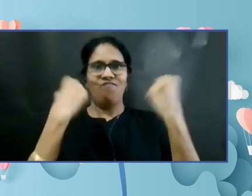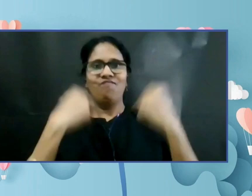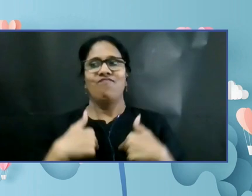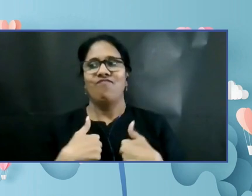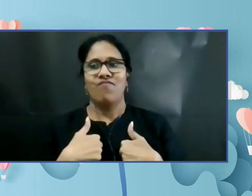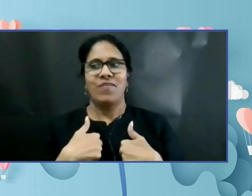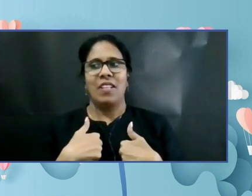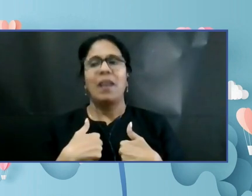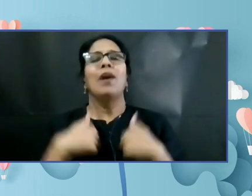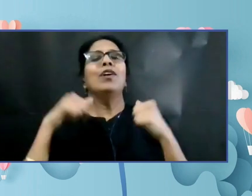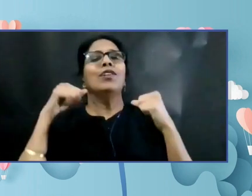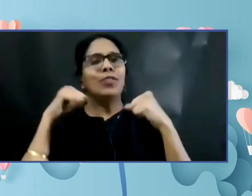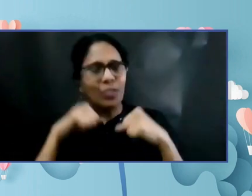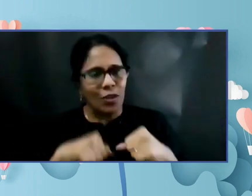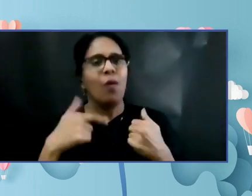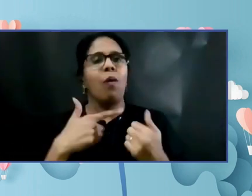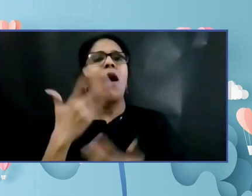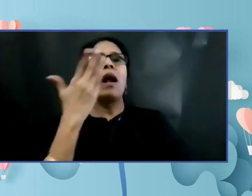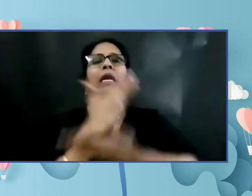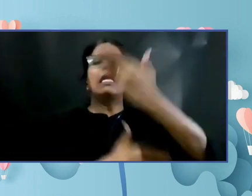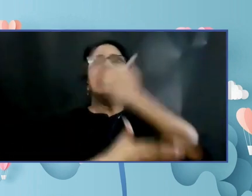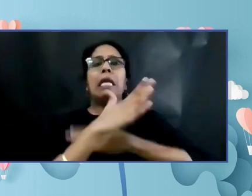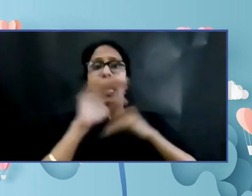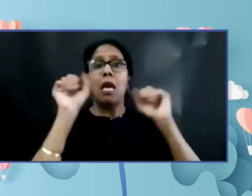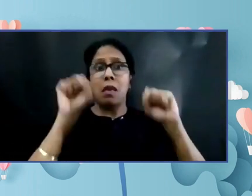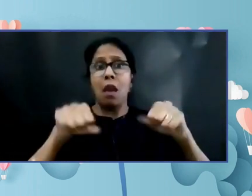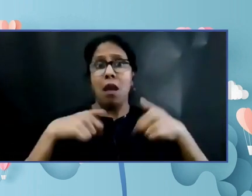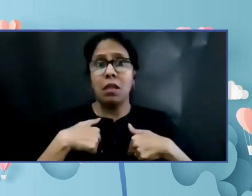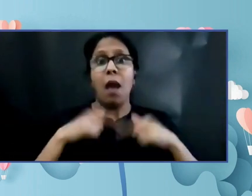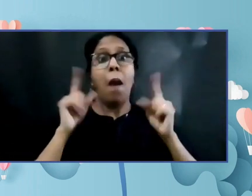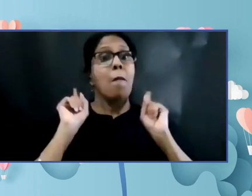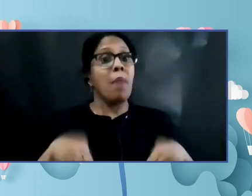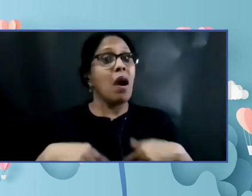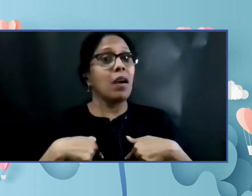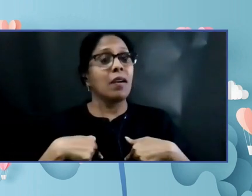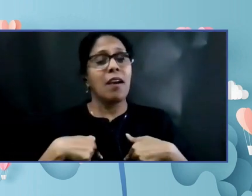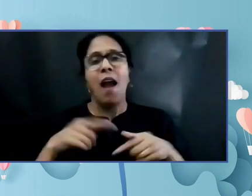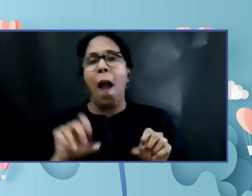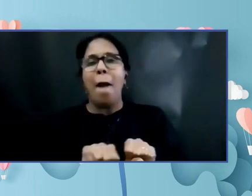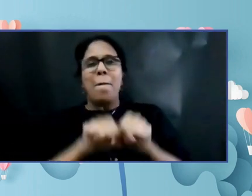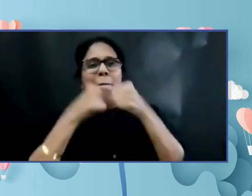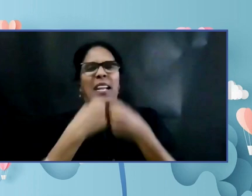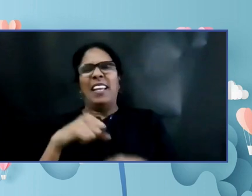are disabled, but we are unbreakable.